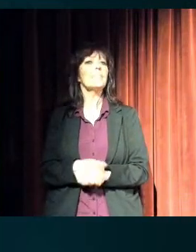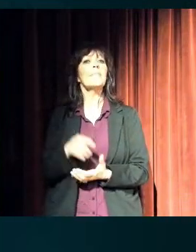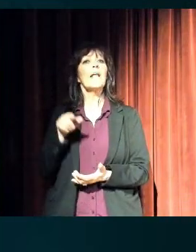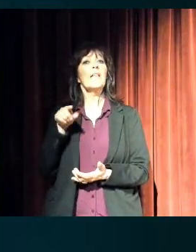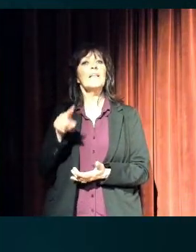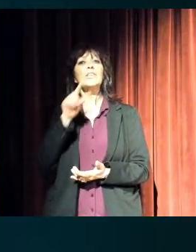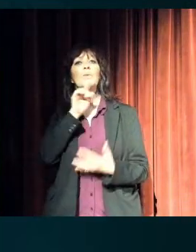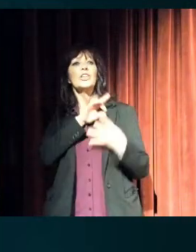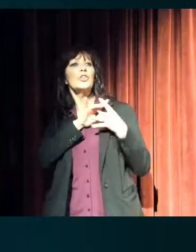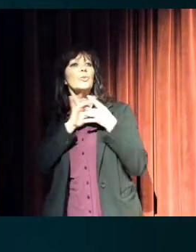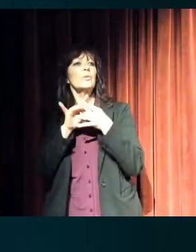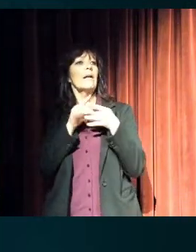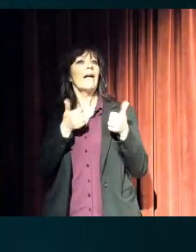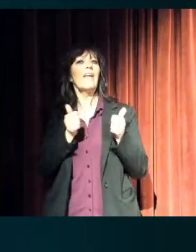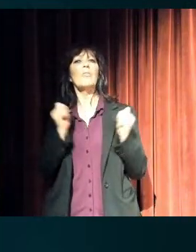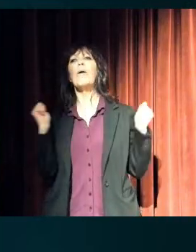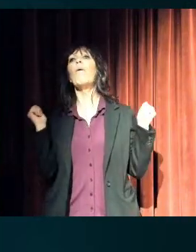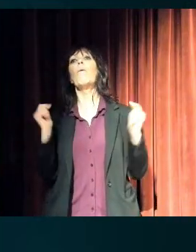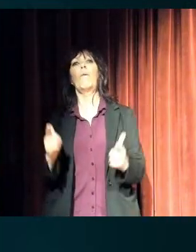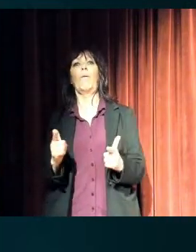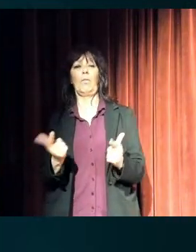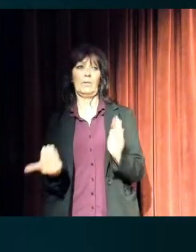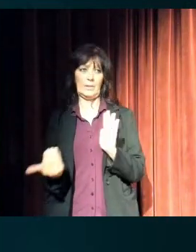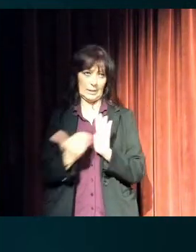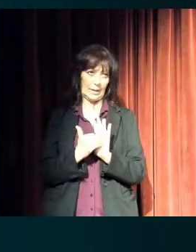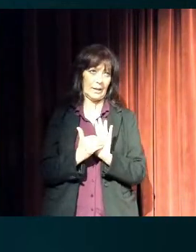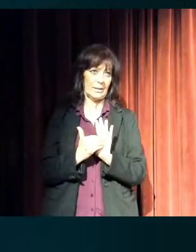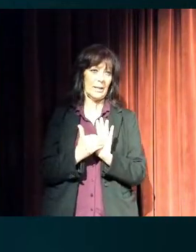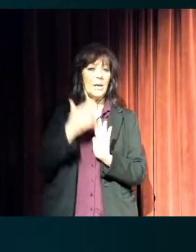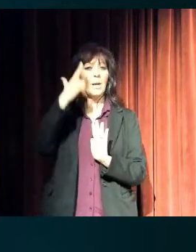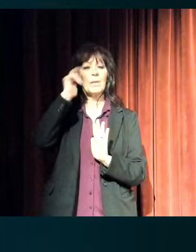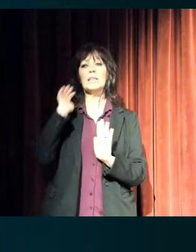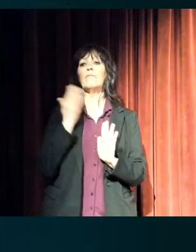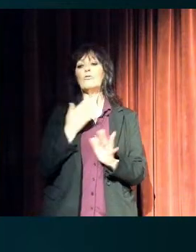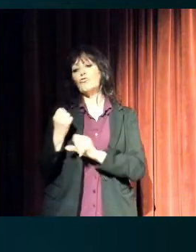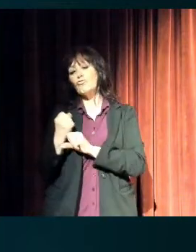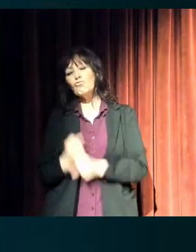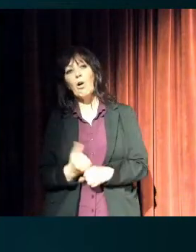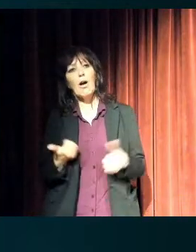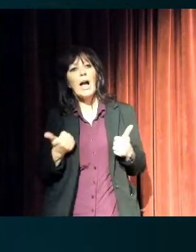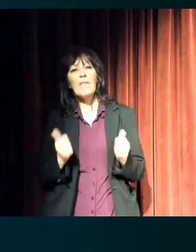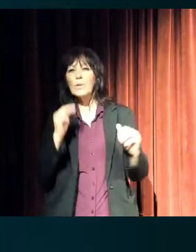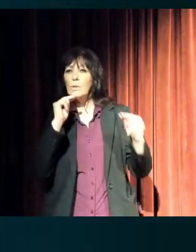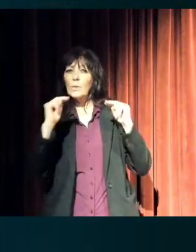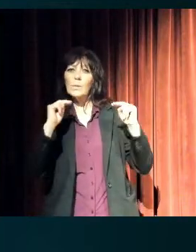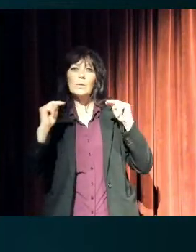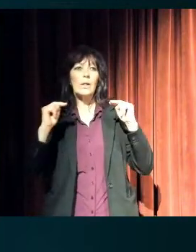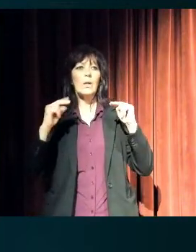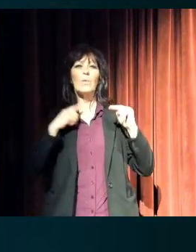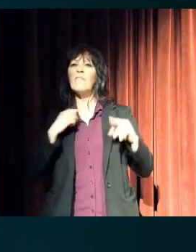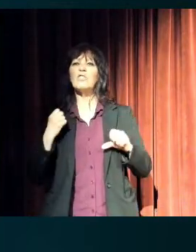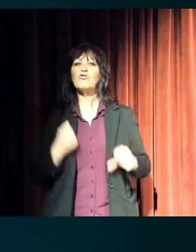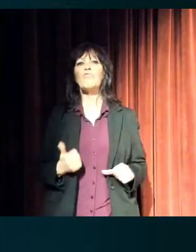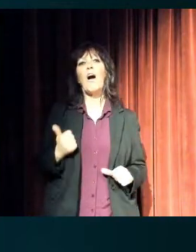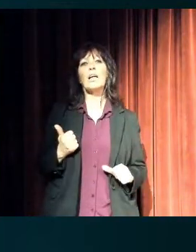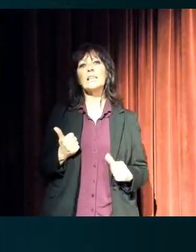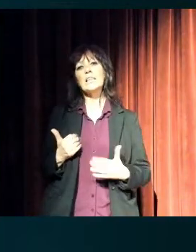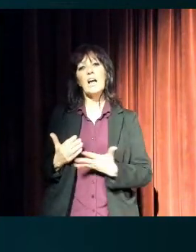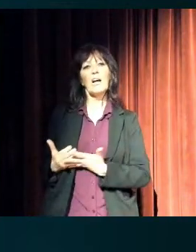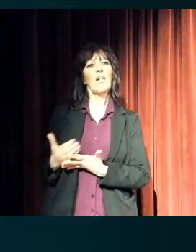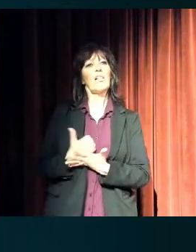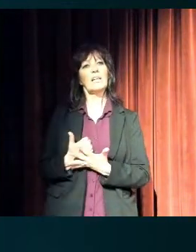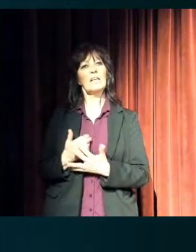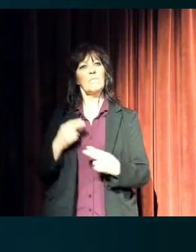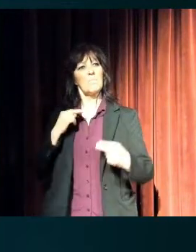This was a united effort by everyone, and once again, because of our strong efforts in negotiating, we have the strongest collective